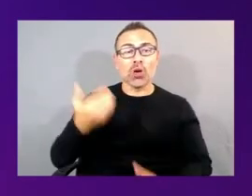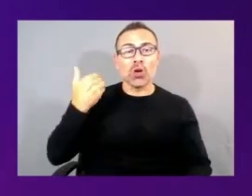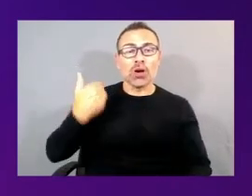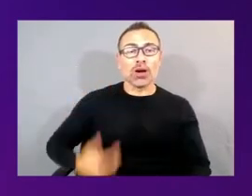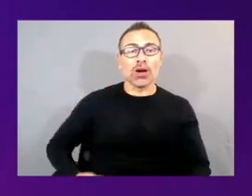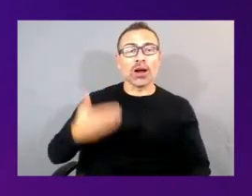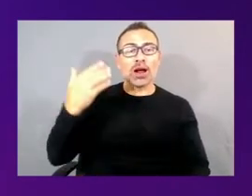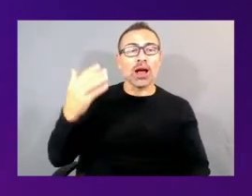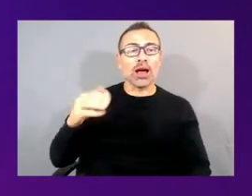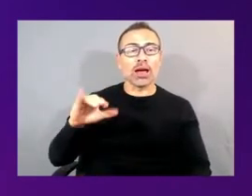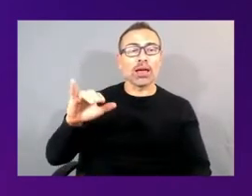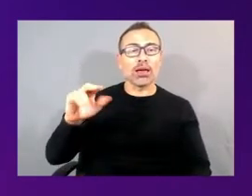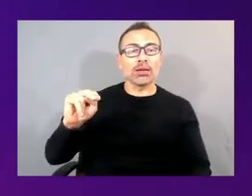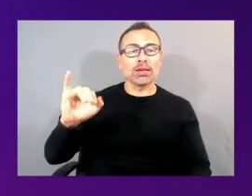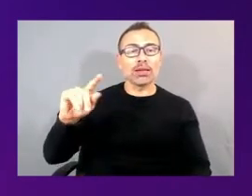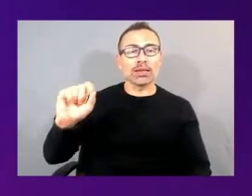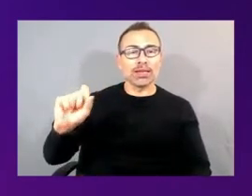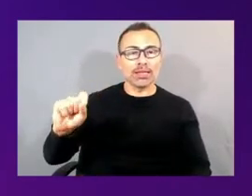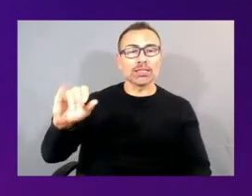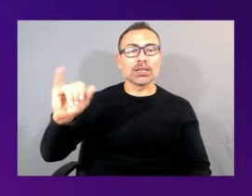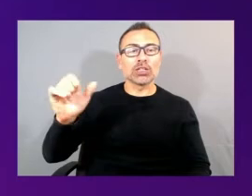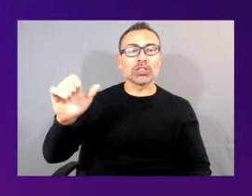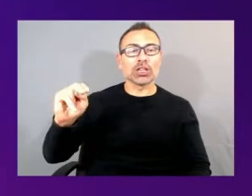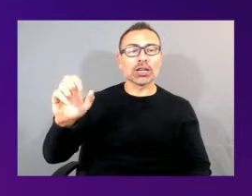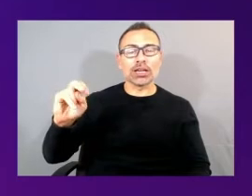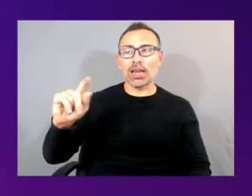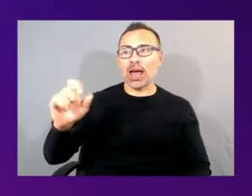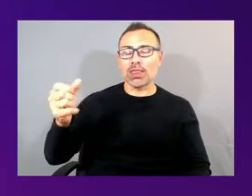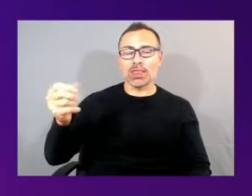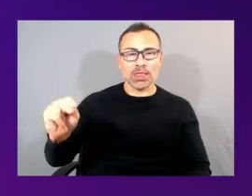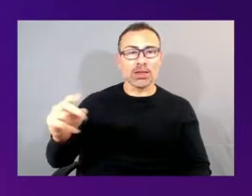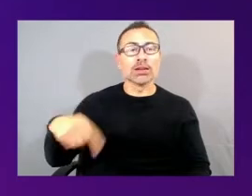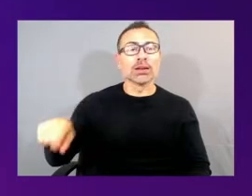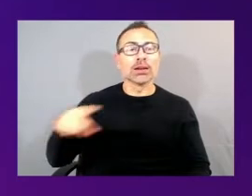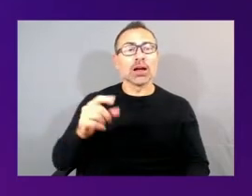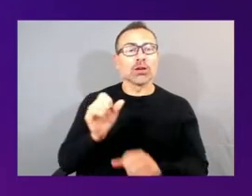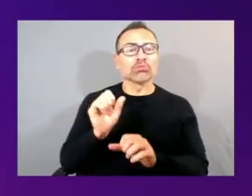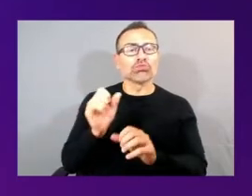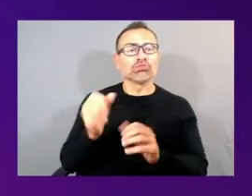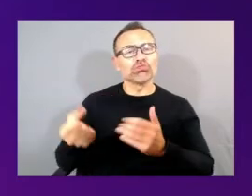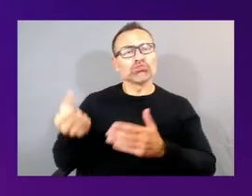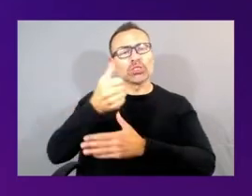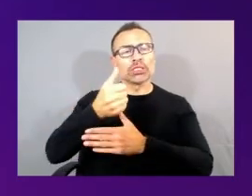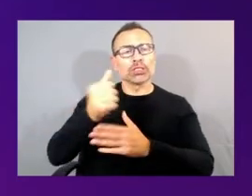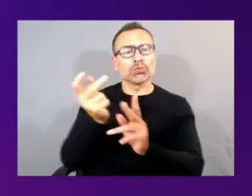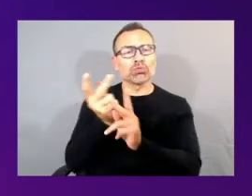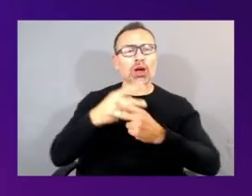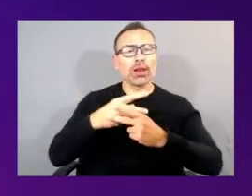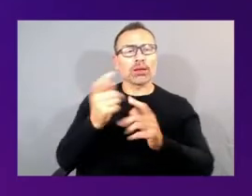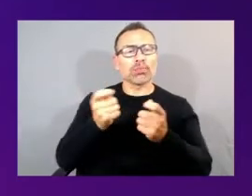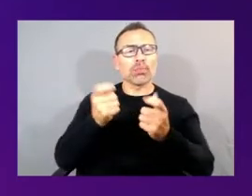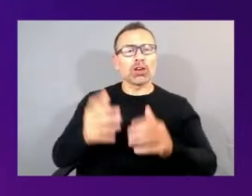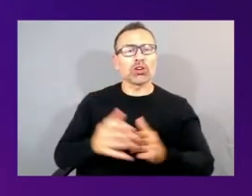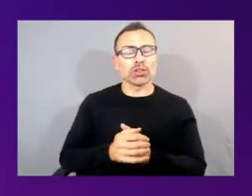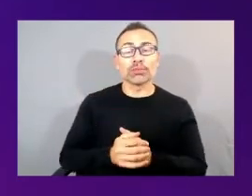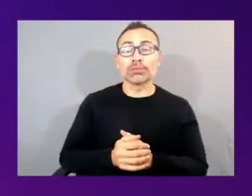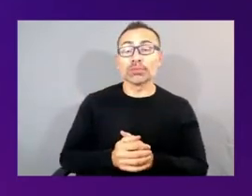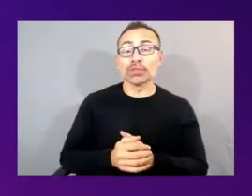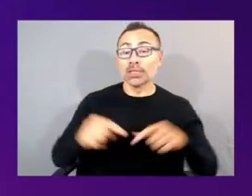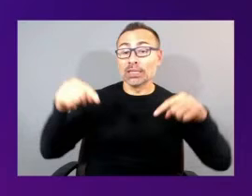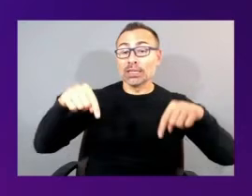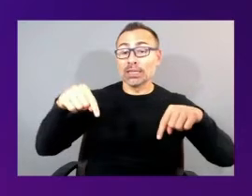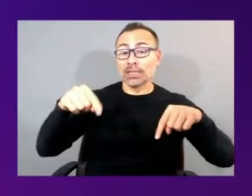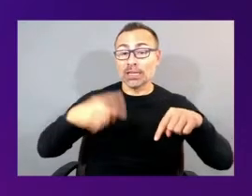Services family. Today, you had heard earlier about how you can use Outpost for processing